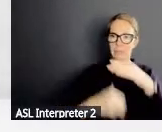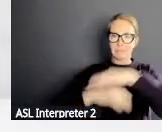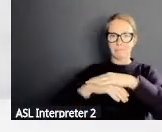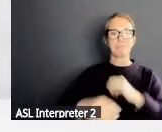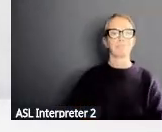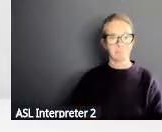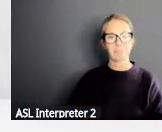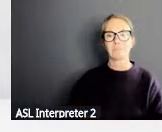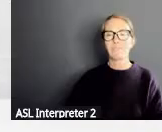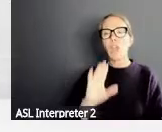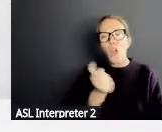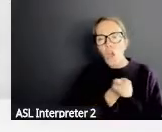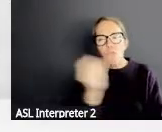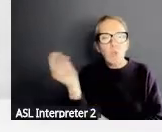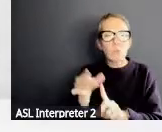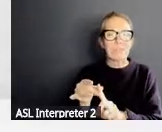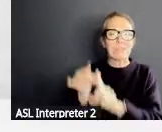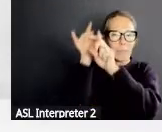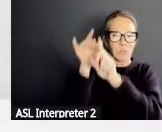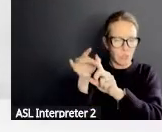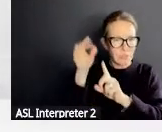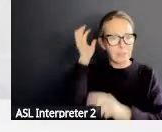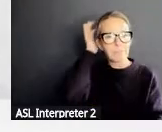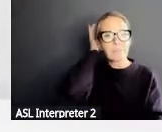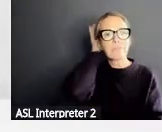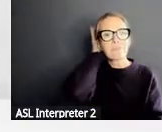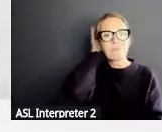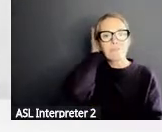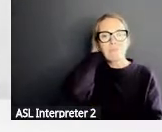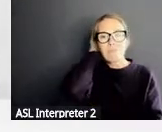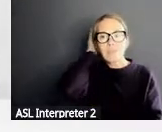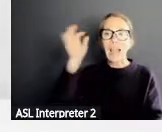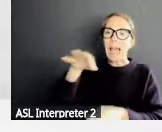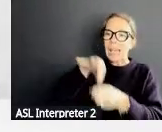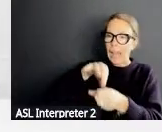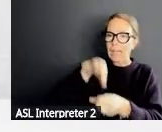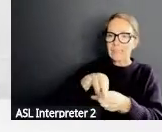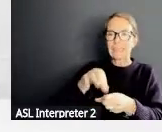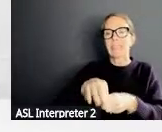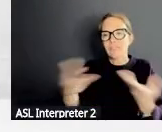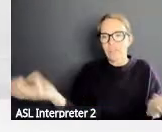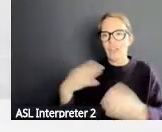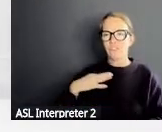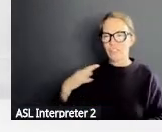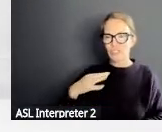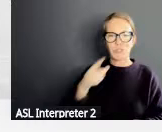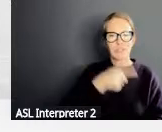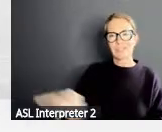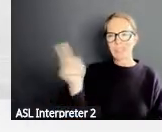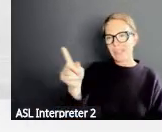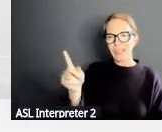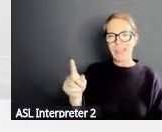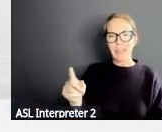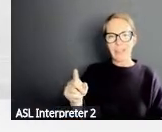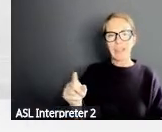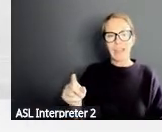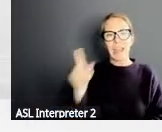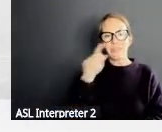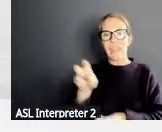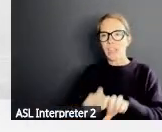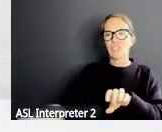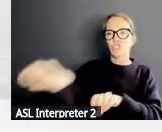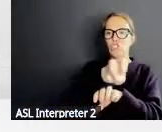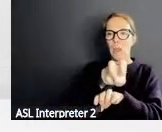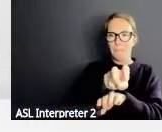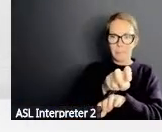There are a few exceptions to this rule. Elected officials, for example, are given the courtesy of jumping to the front of the queue